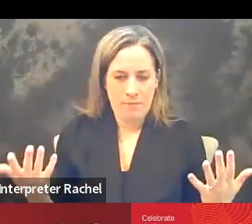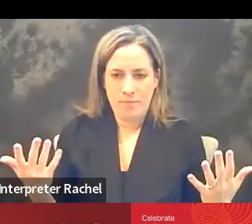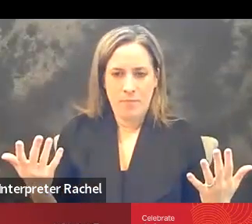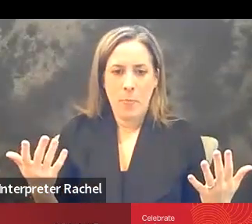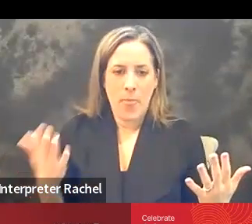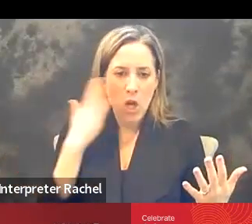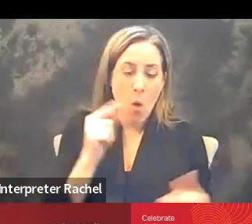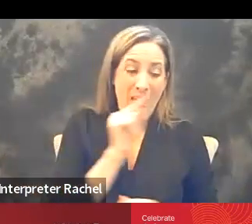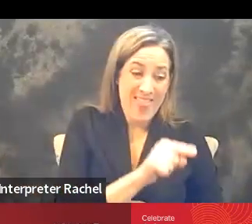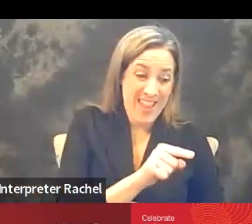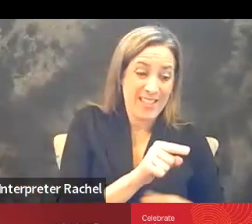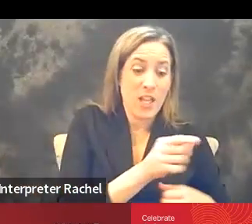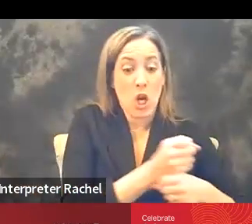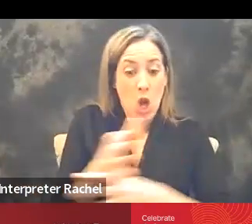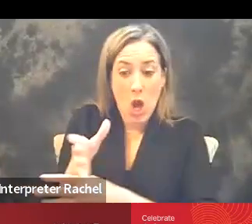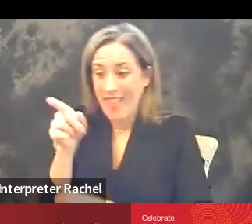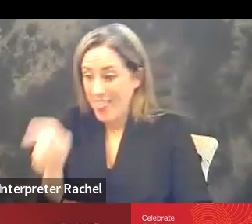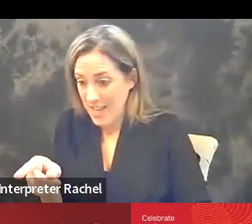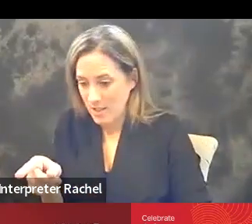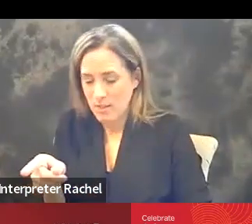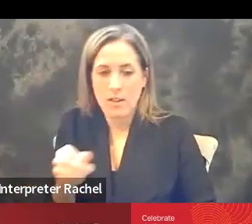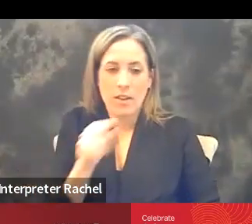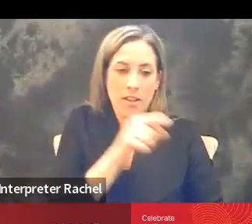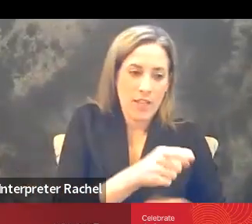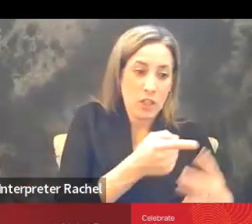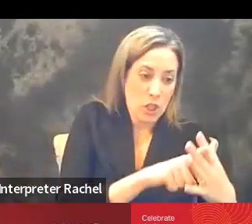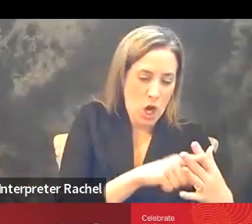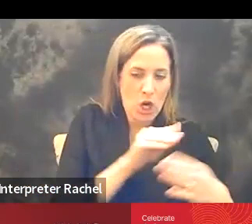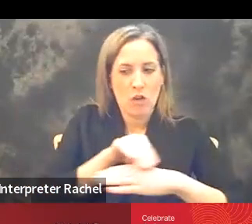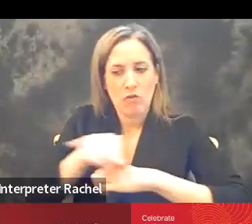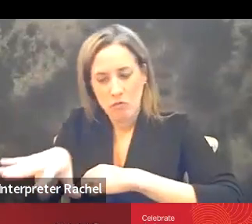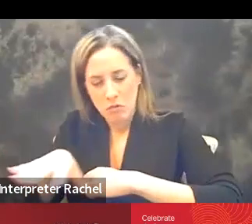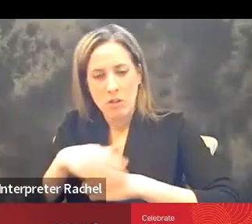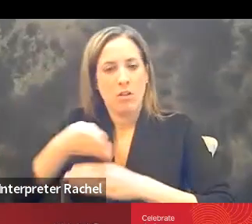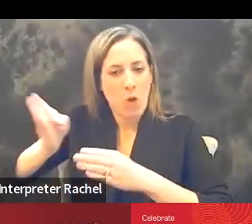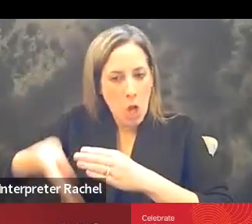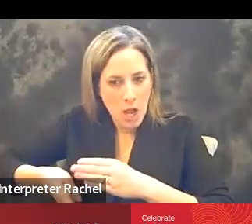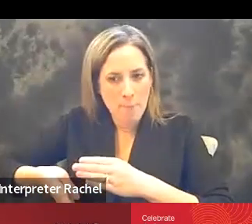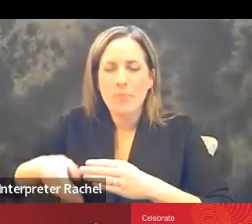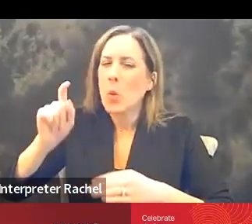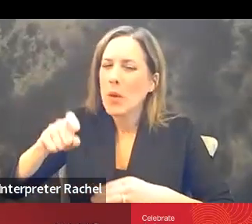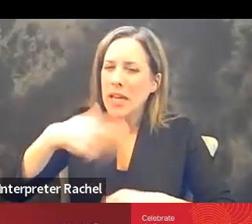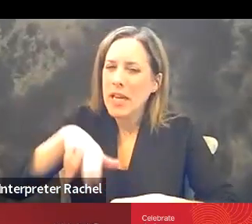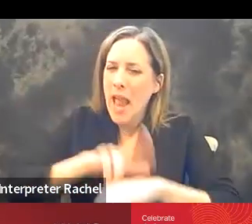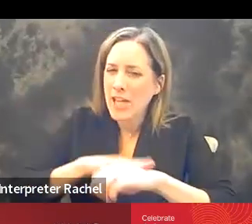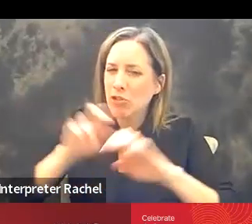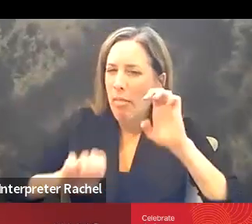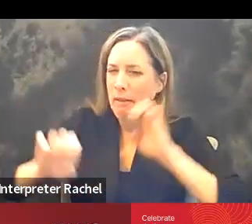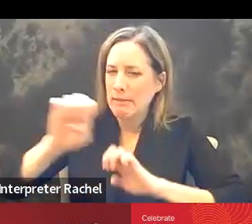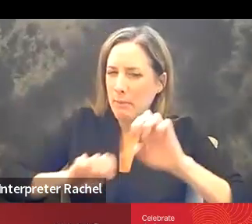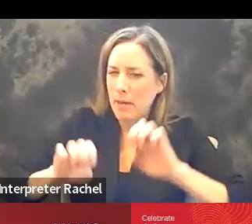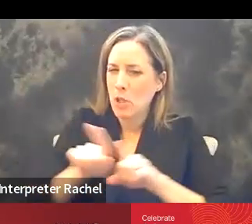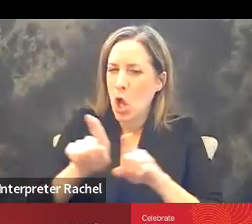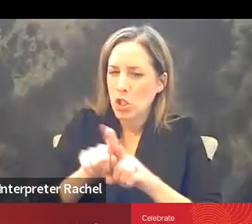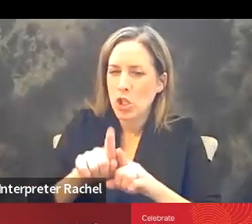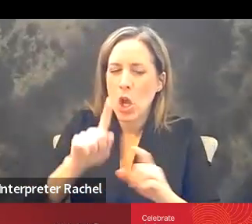to this outcome. And so we have to look at other types of data, and it's usually things like natural experiments that are looking at kind